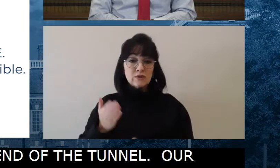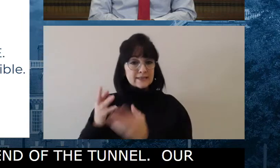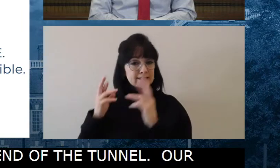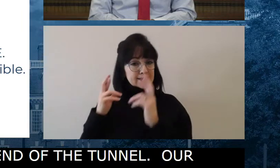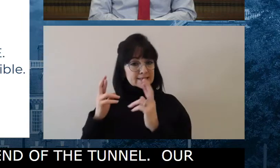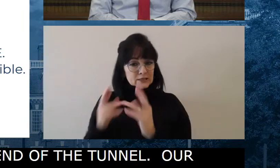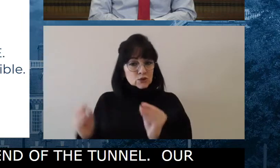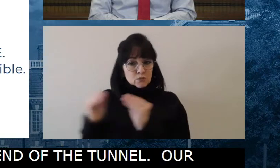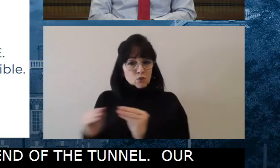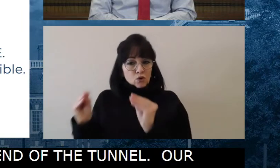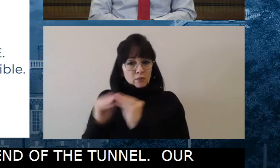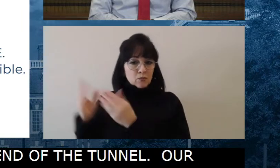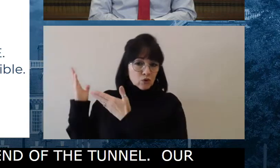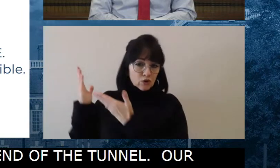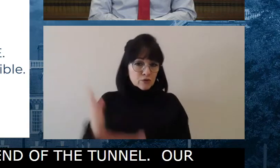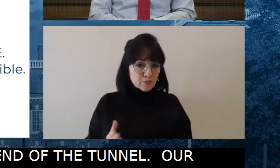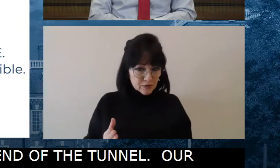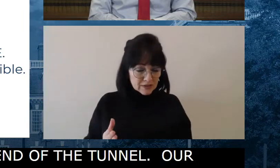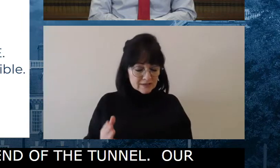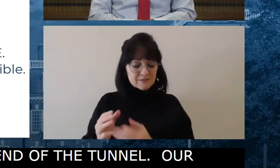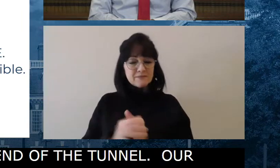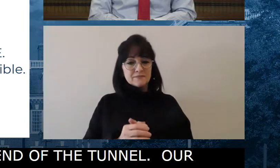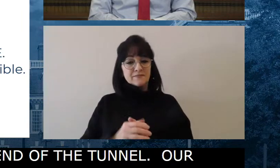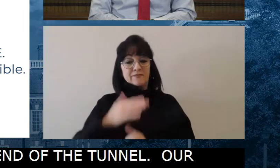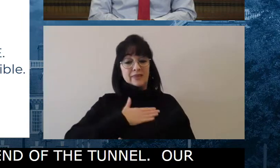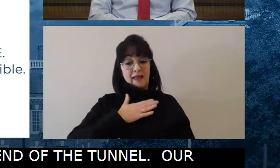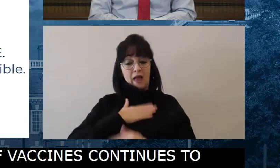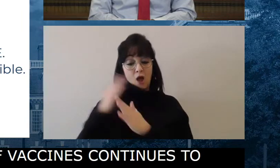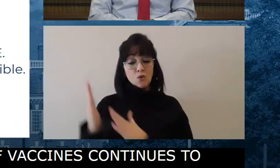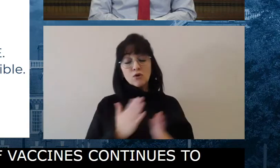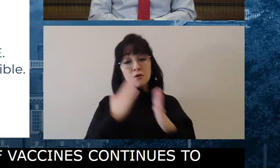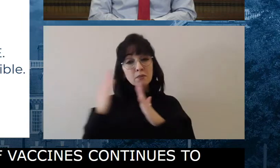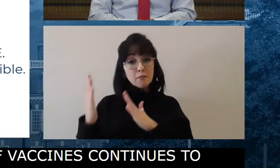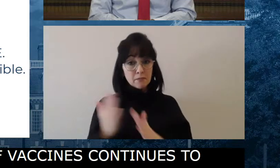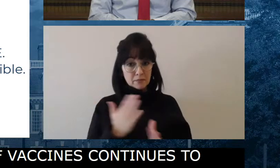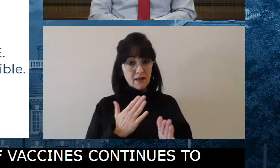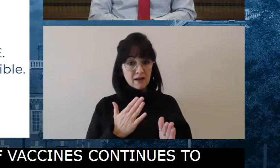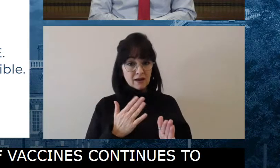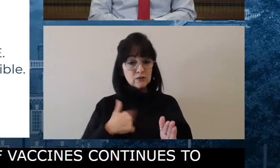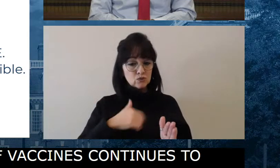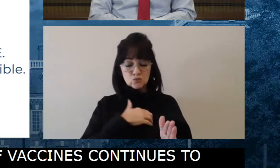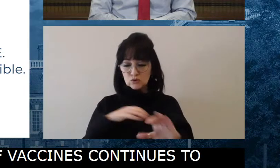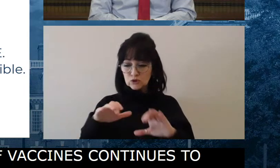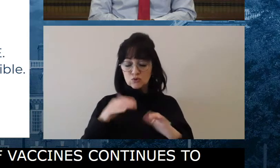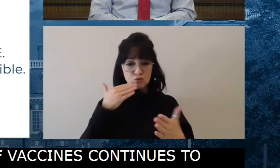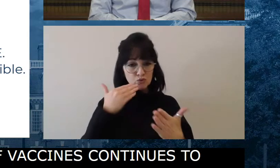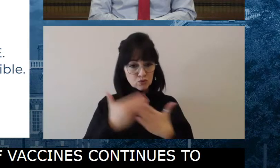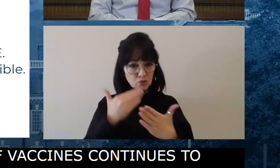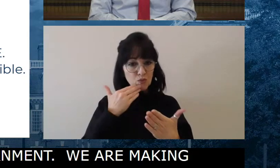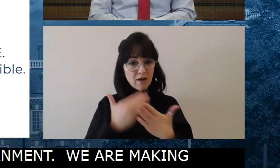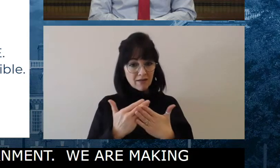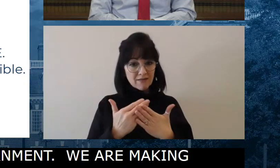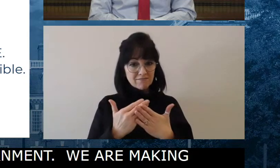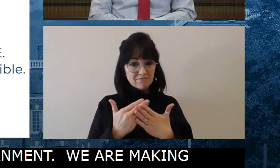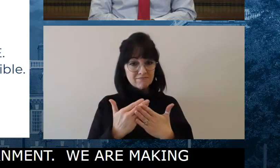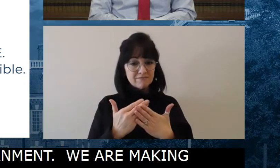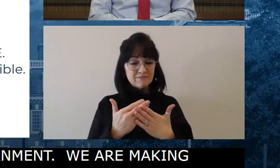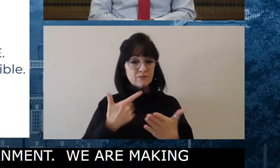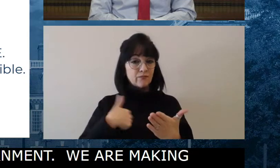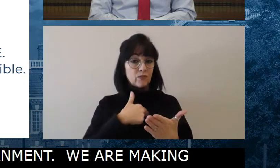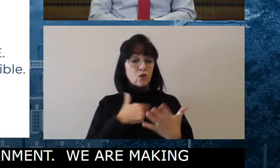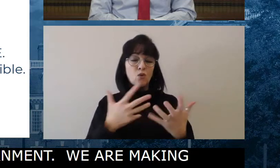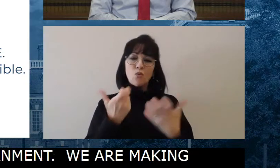making progress with a plan to achieve our goals for equity and making sure that all Delawareans